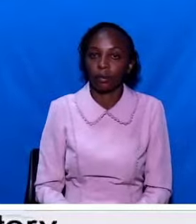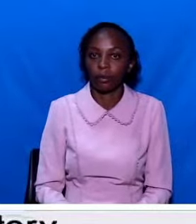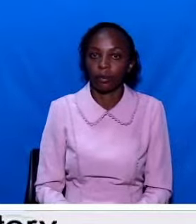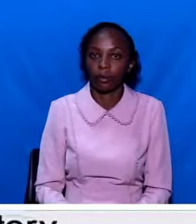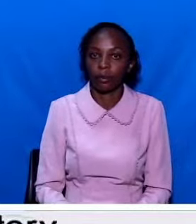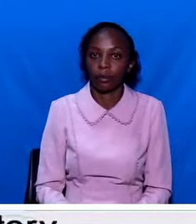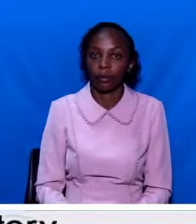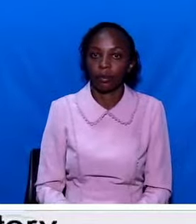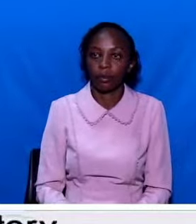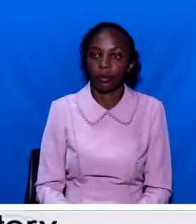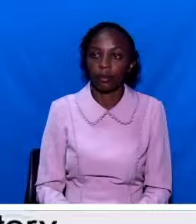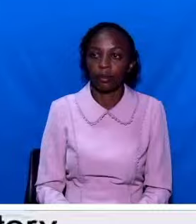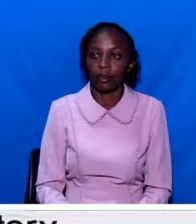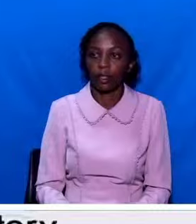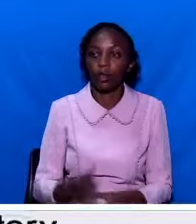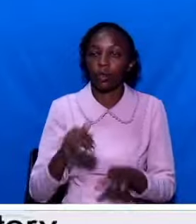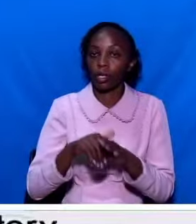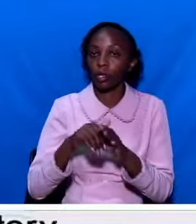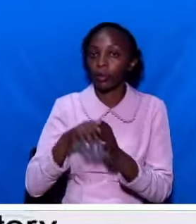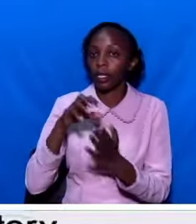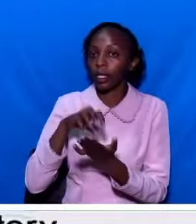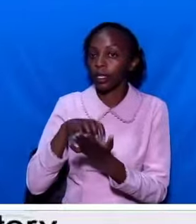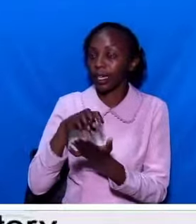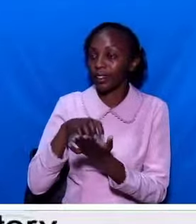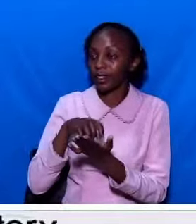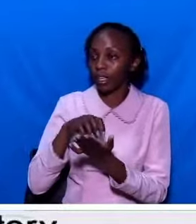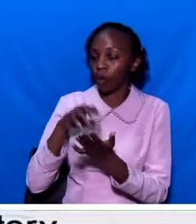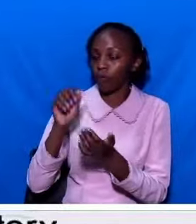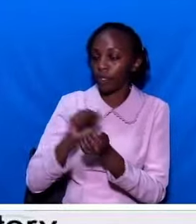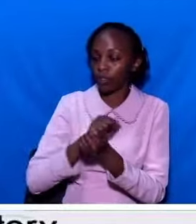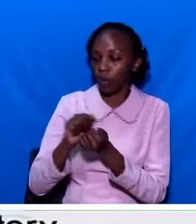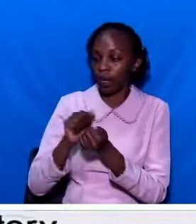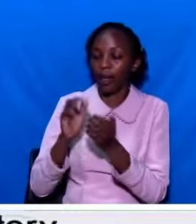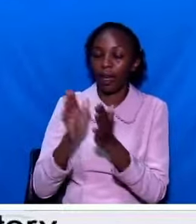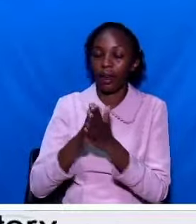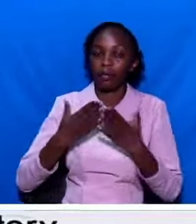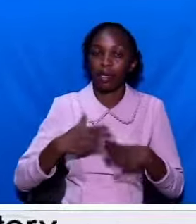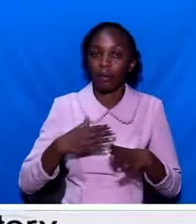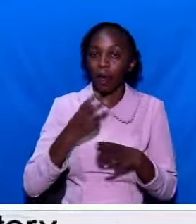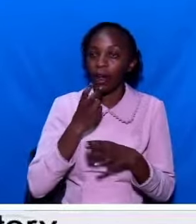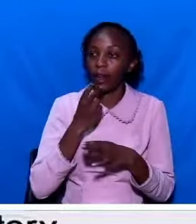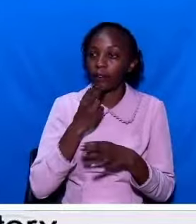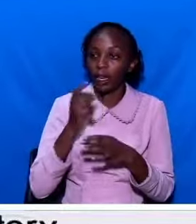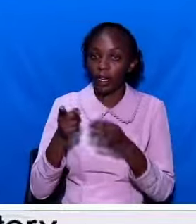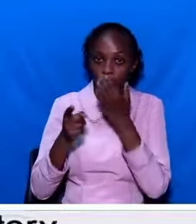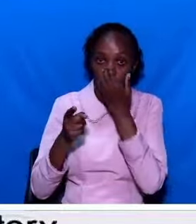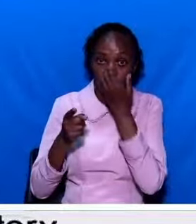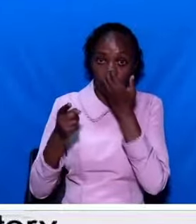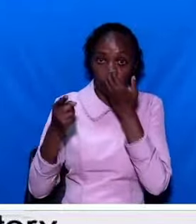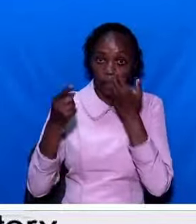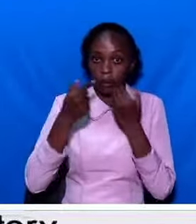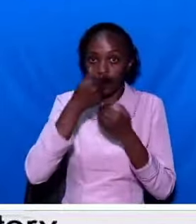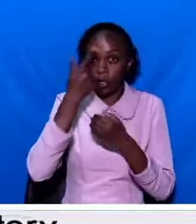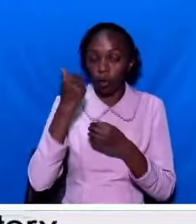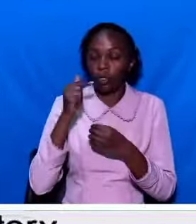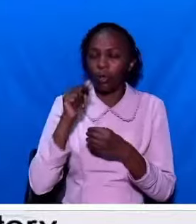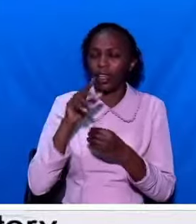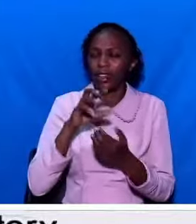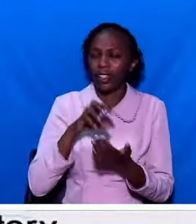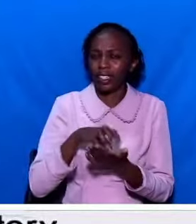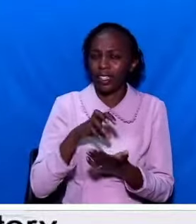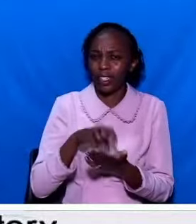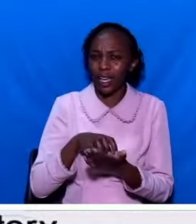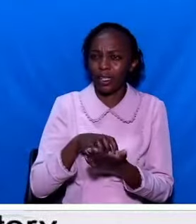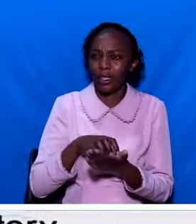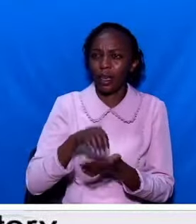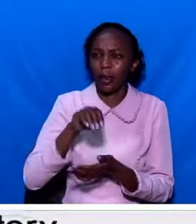You could be that in a banjoed state. And people are laughing at you because you are in that banjoed state. Banjo